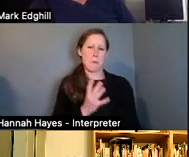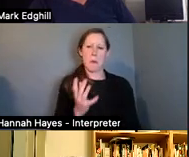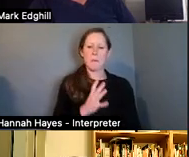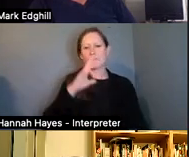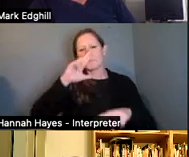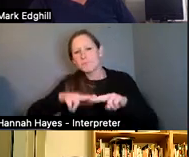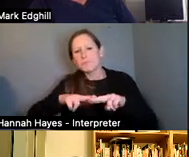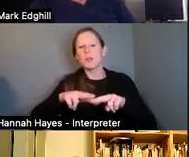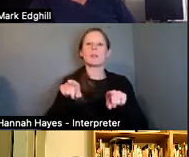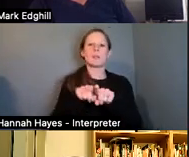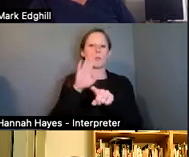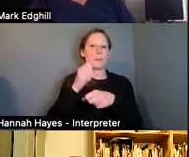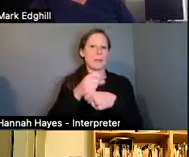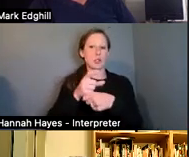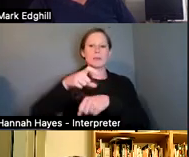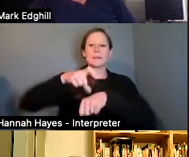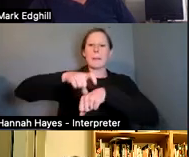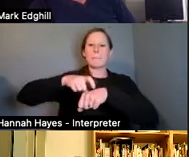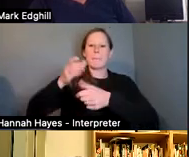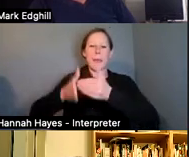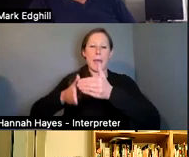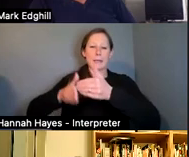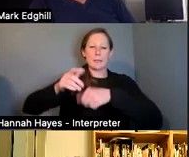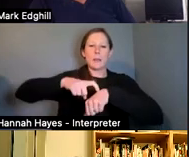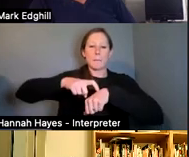time at the end for any other conversation.